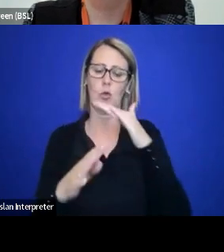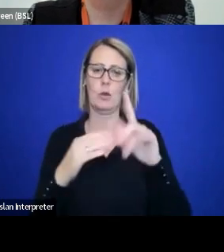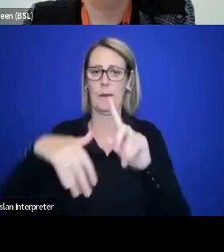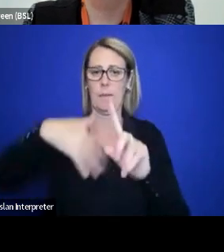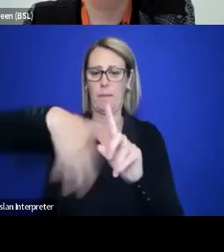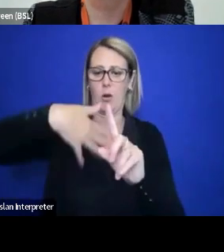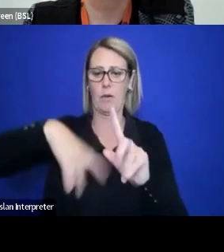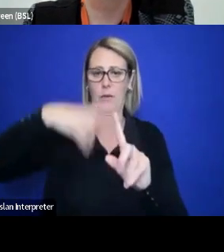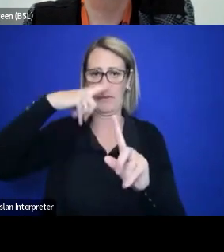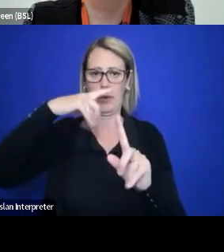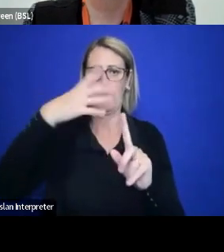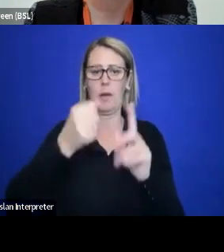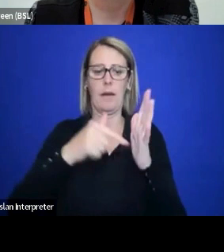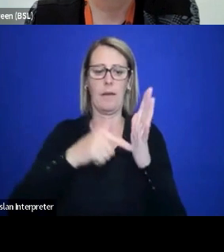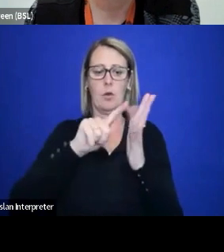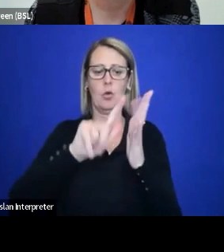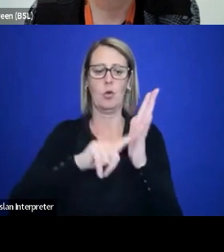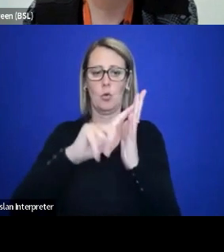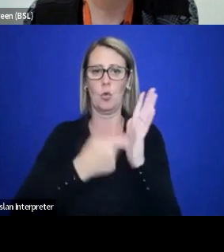survivors of torture and trauma.